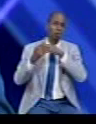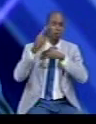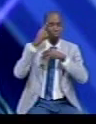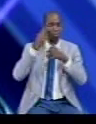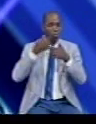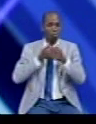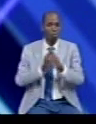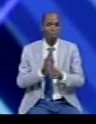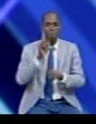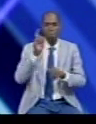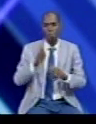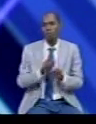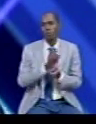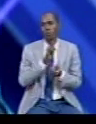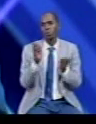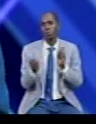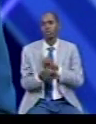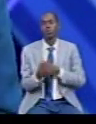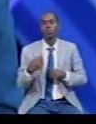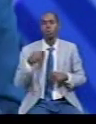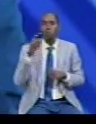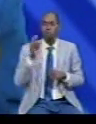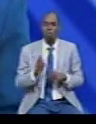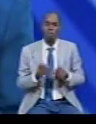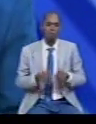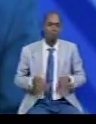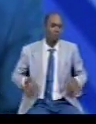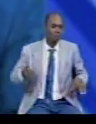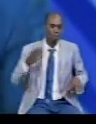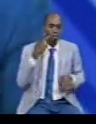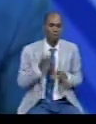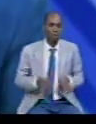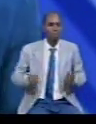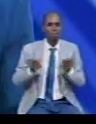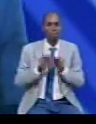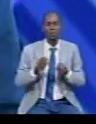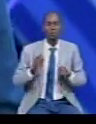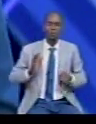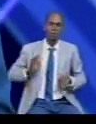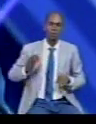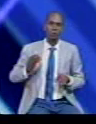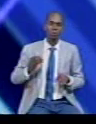We will value the souls of men, souls of women, more than ever before.